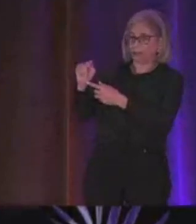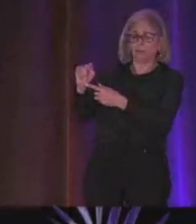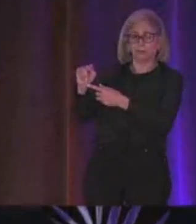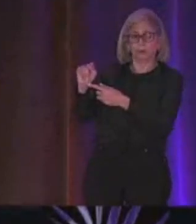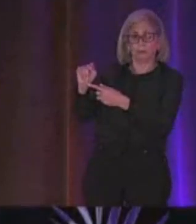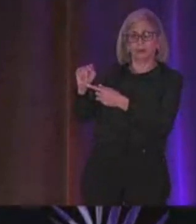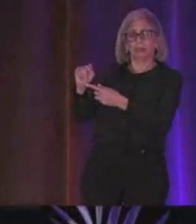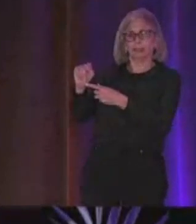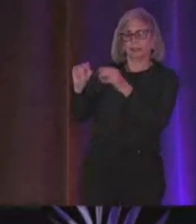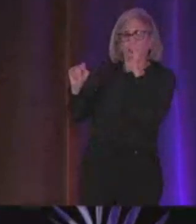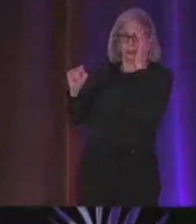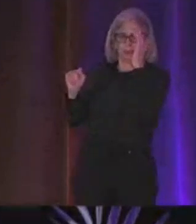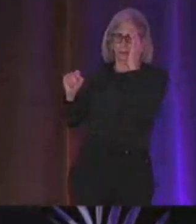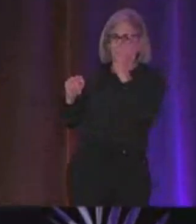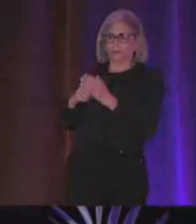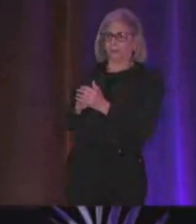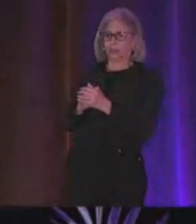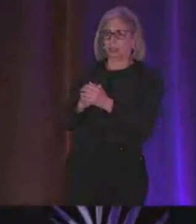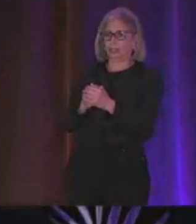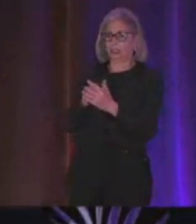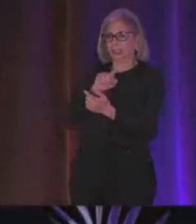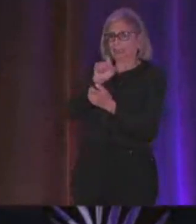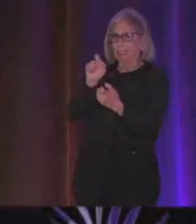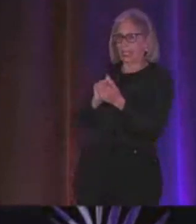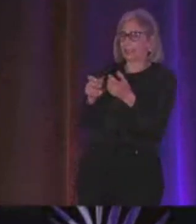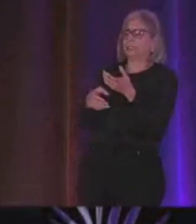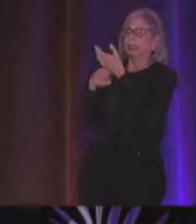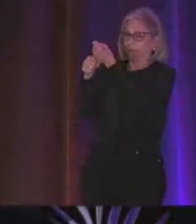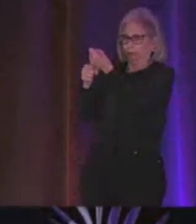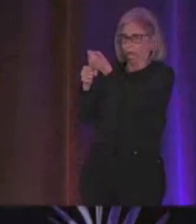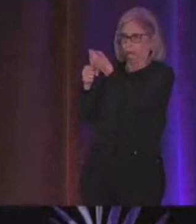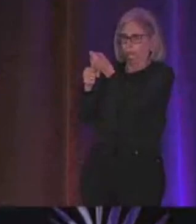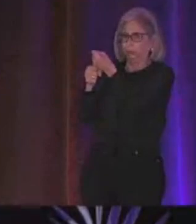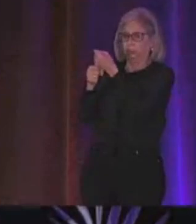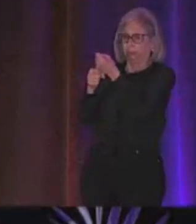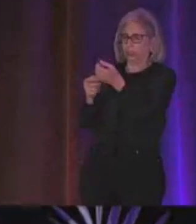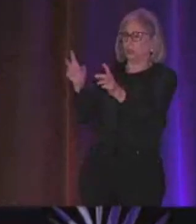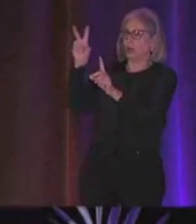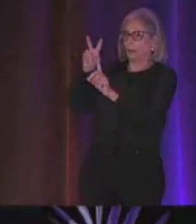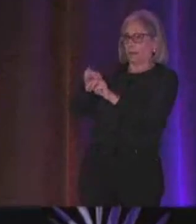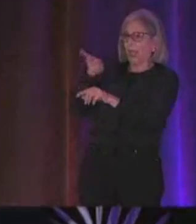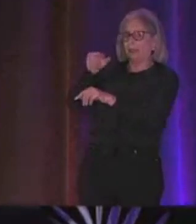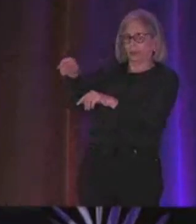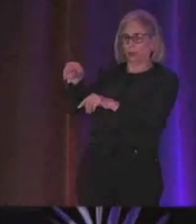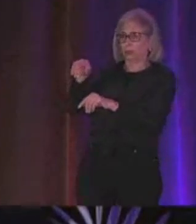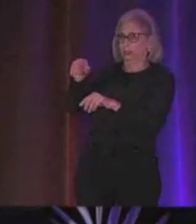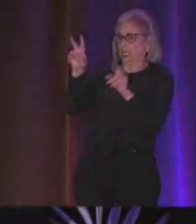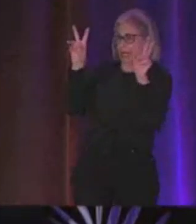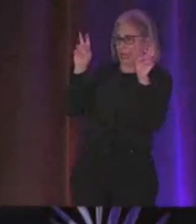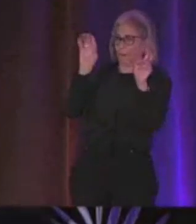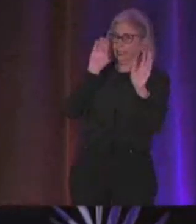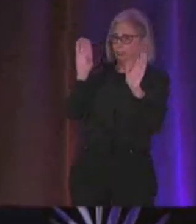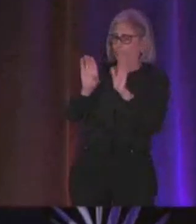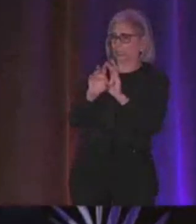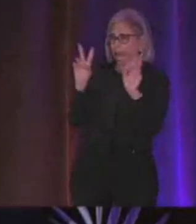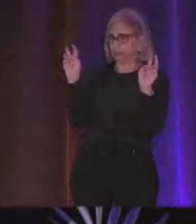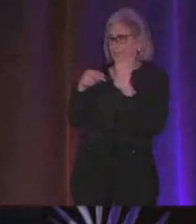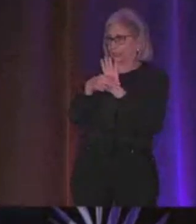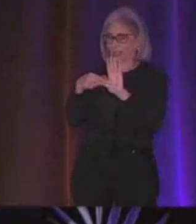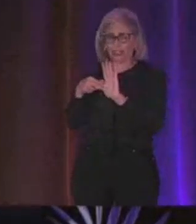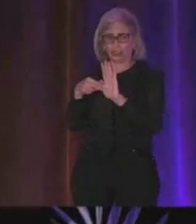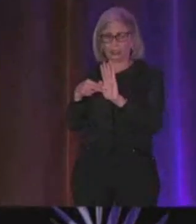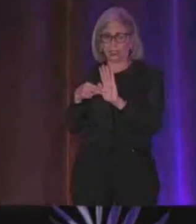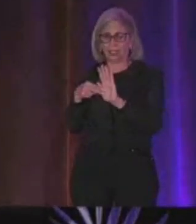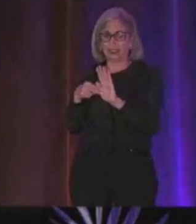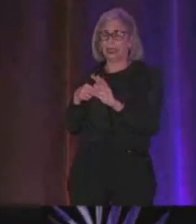certain confidence interval, as what you can say. So now it states, after applying image classification algorithms, it is telling, with